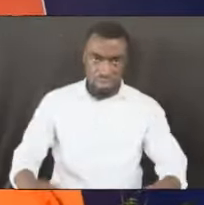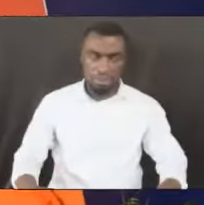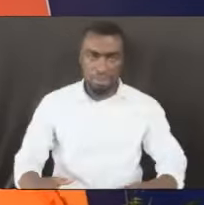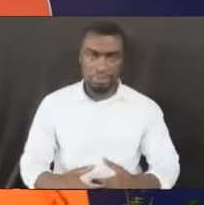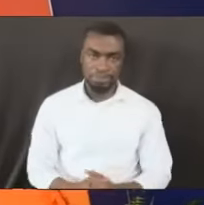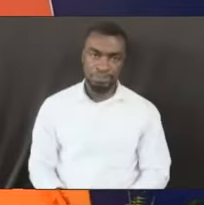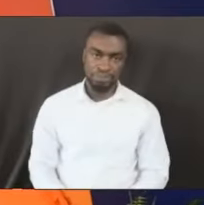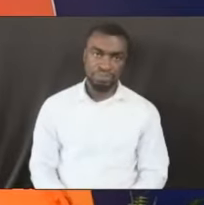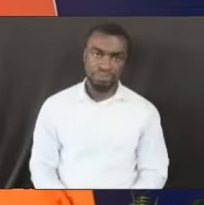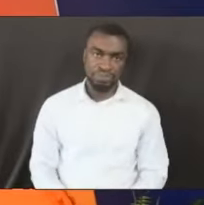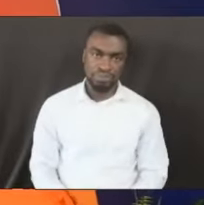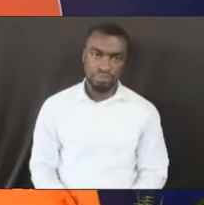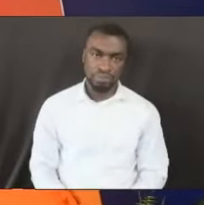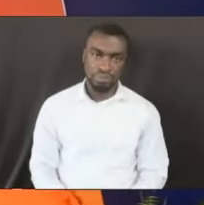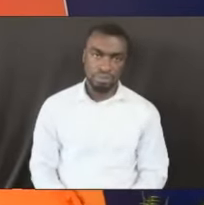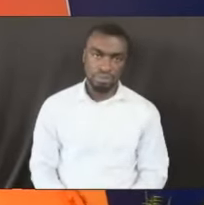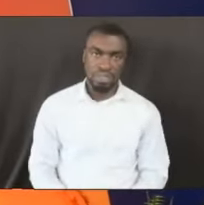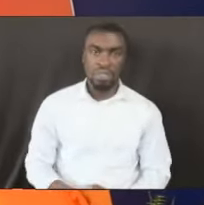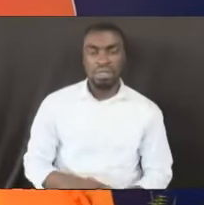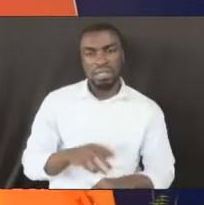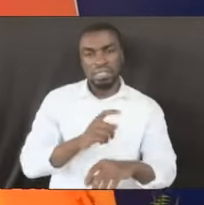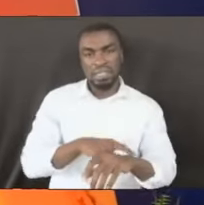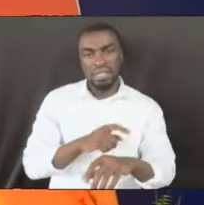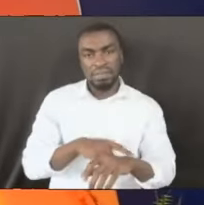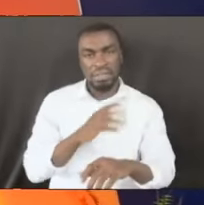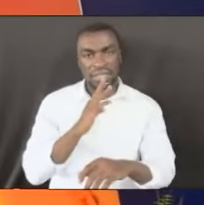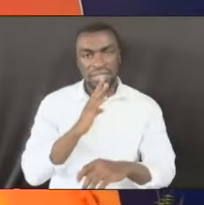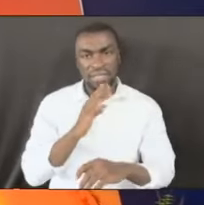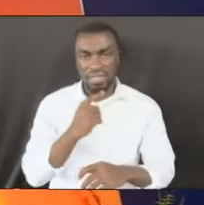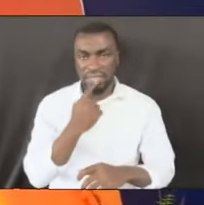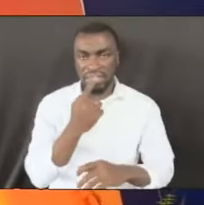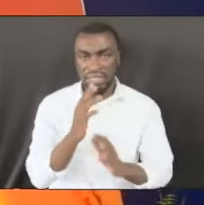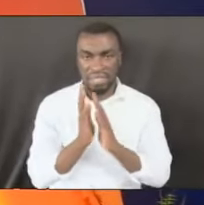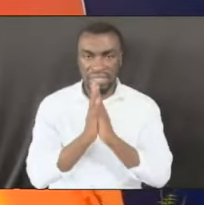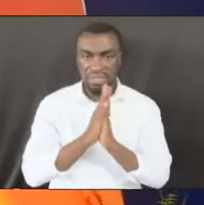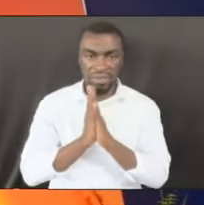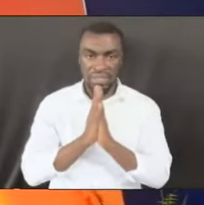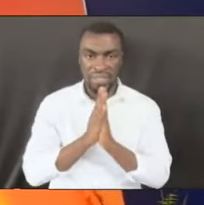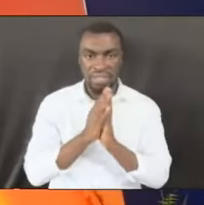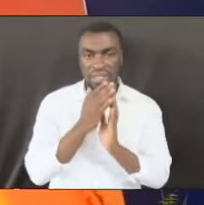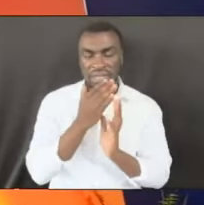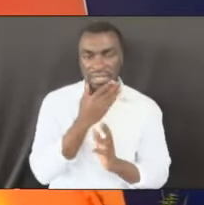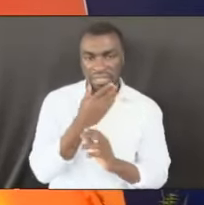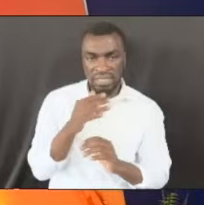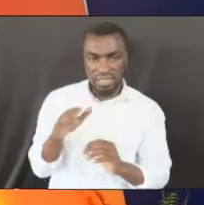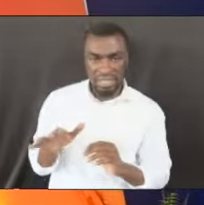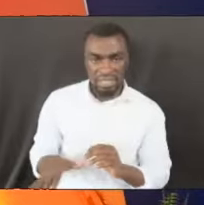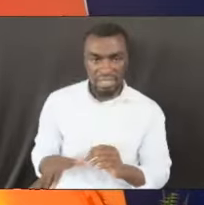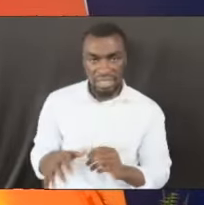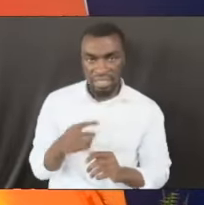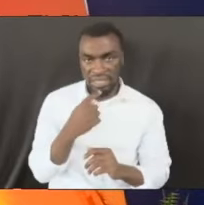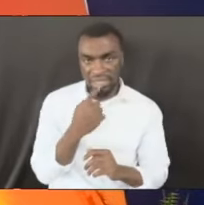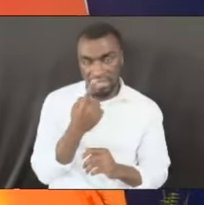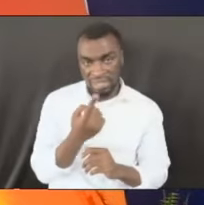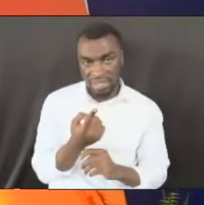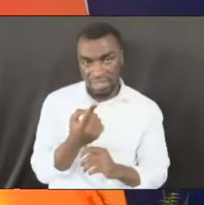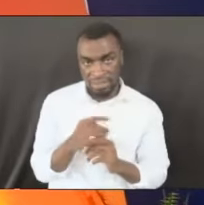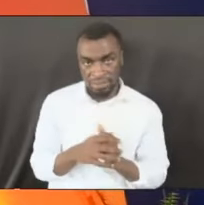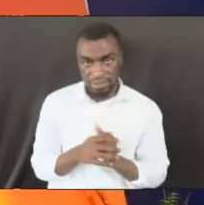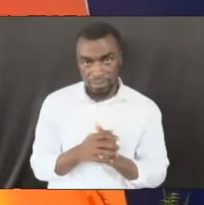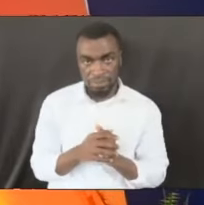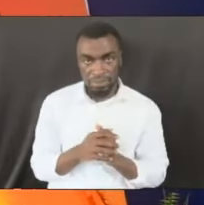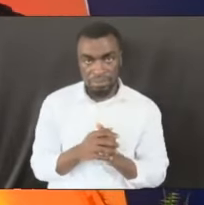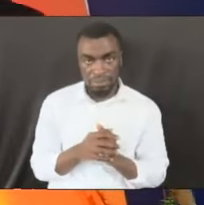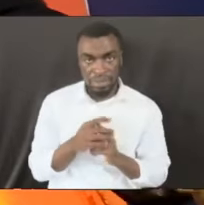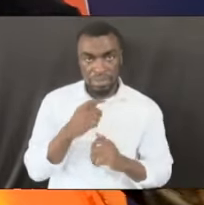Actually, by the time he was telling me the story, his son had just completed baraton. He was seated right there. He told me, I nearly